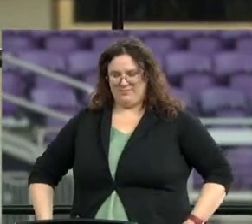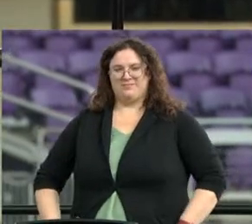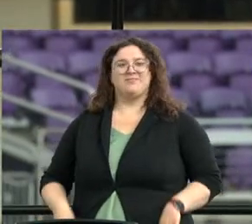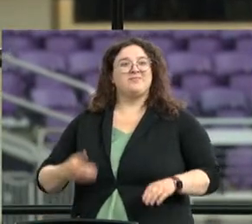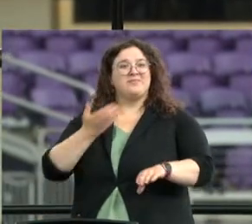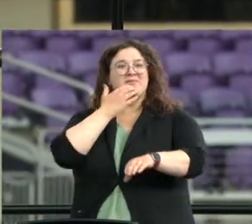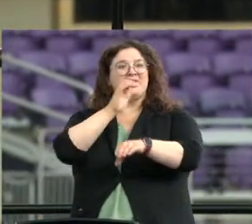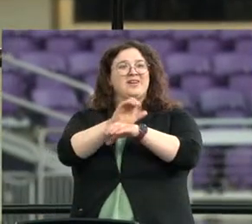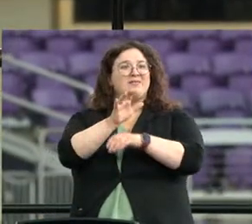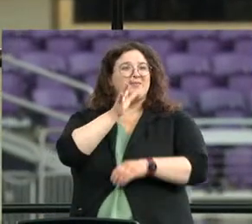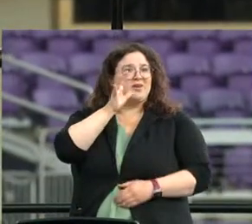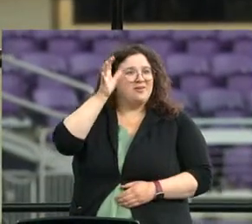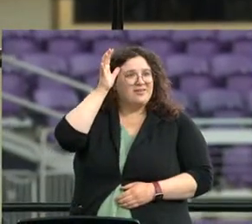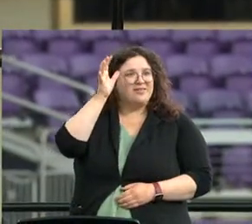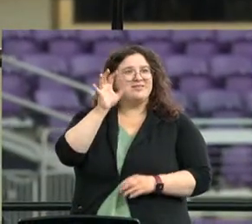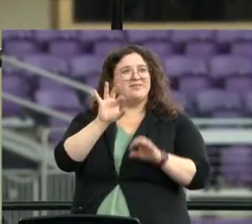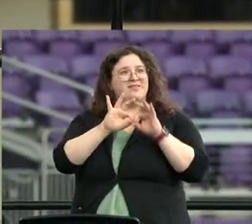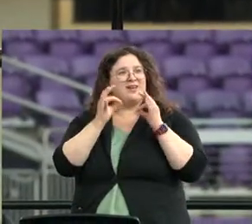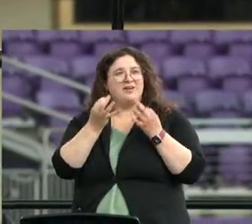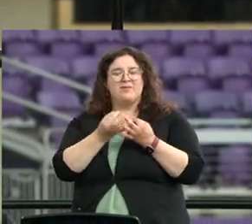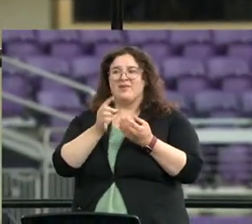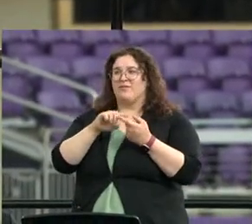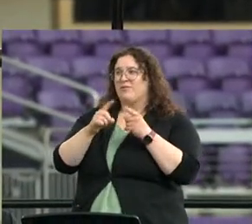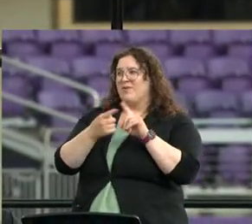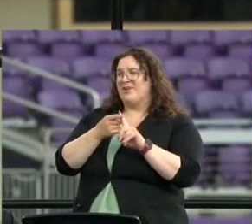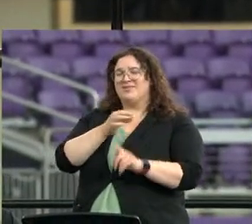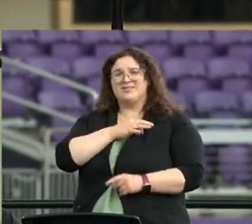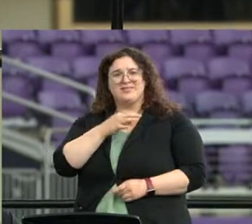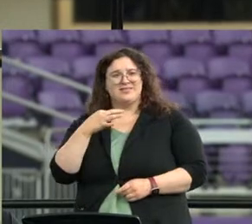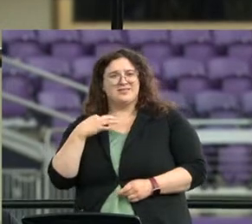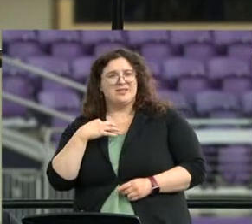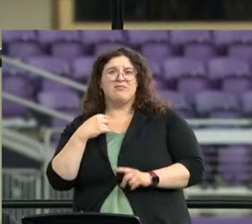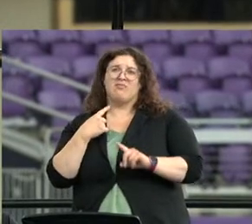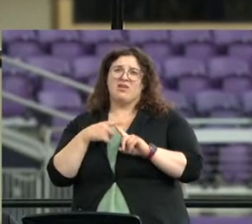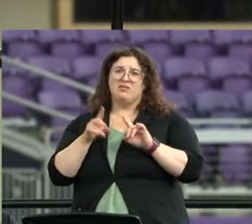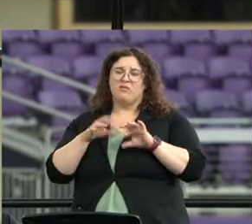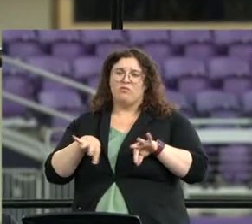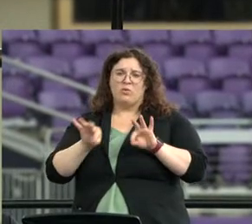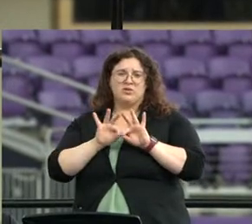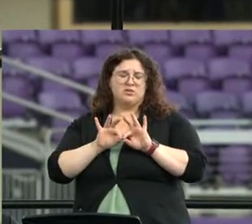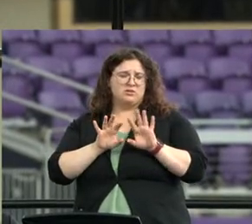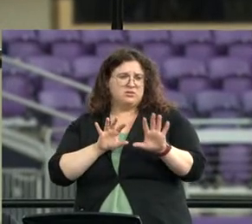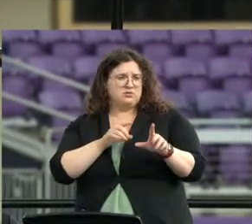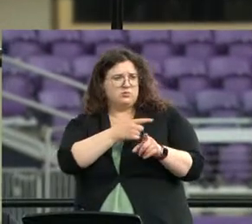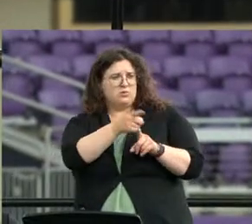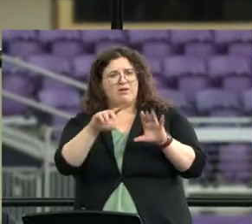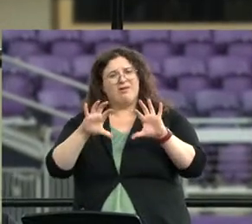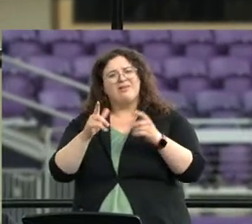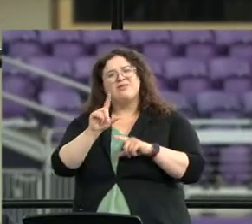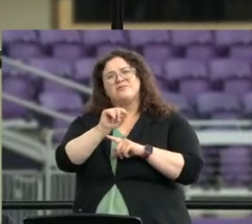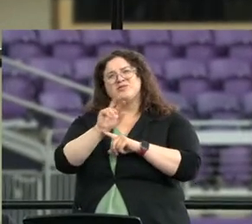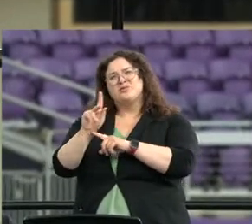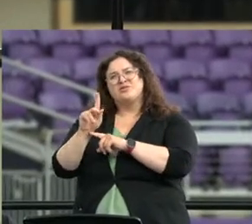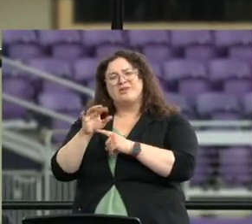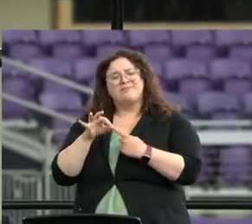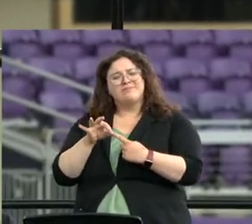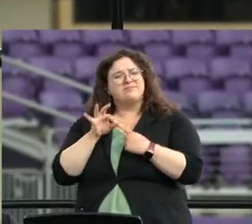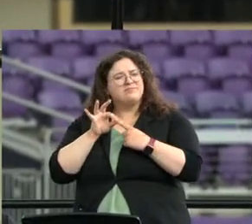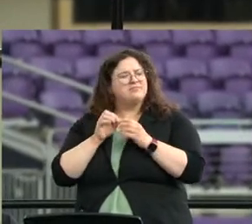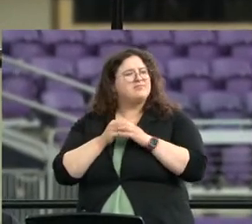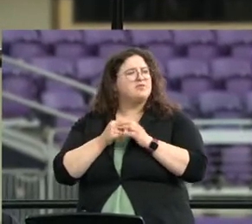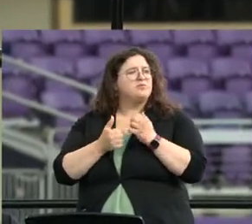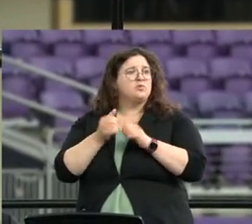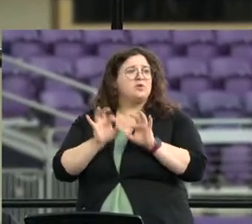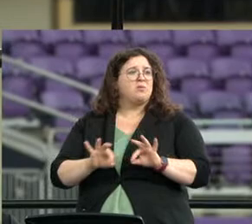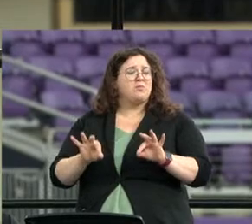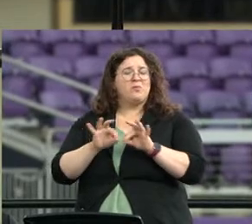Good evening, parents, family, friends, and staff, and of course, the exceptional class of 2023, to the most important event of